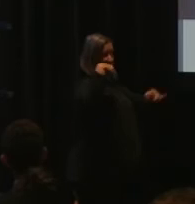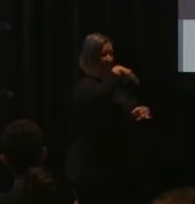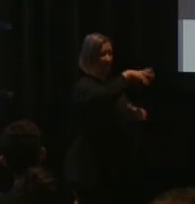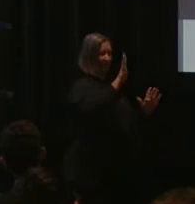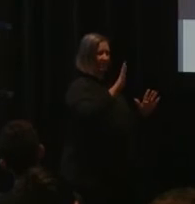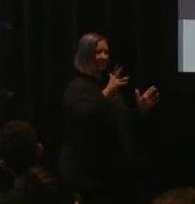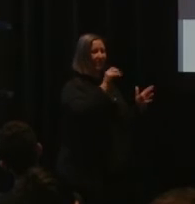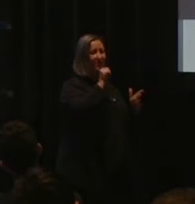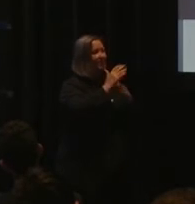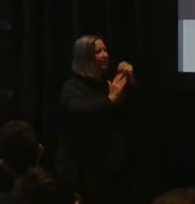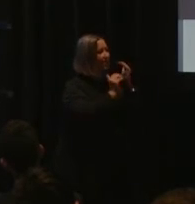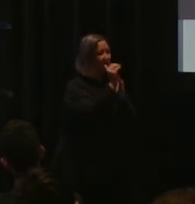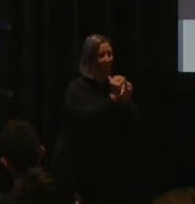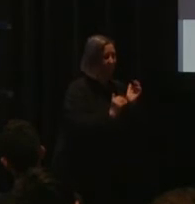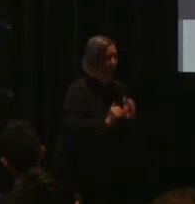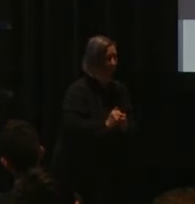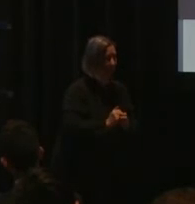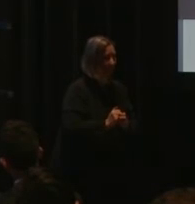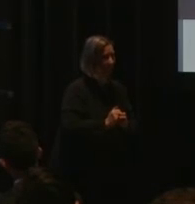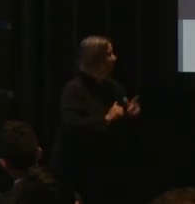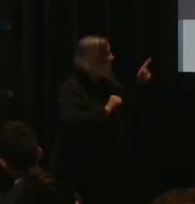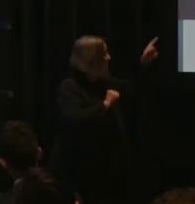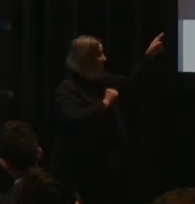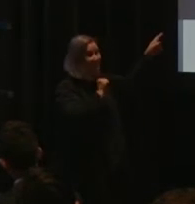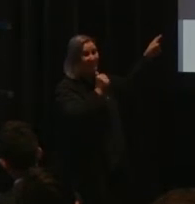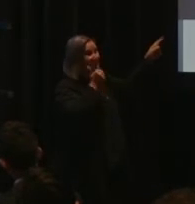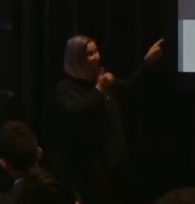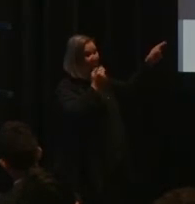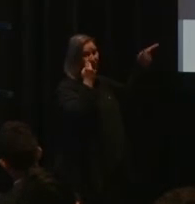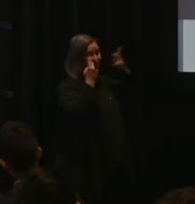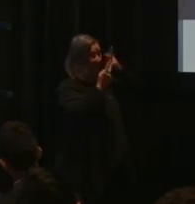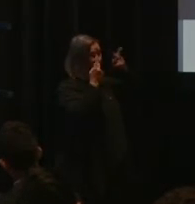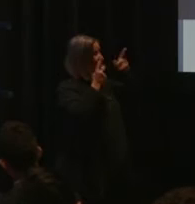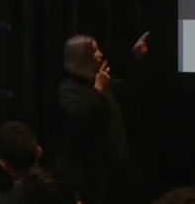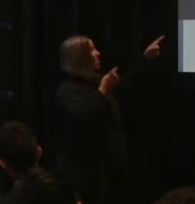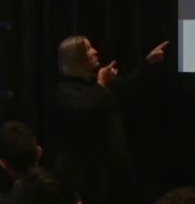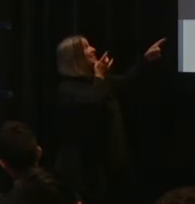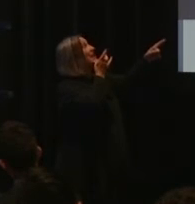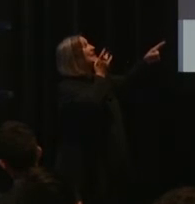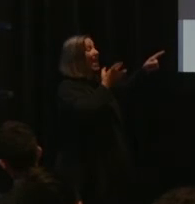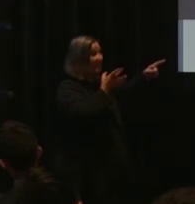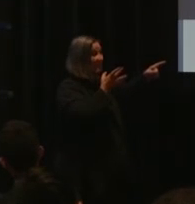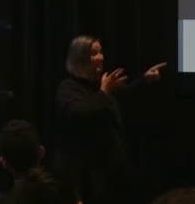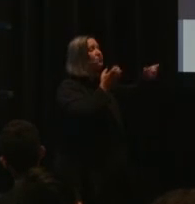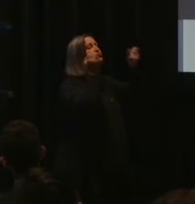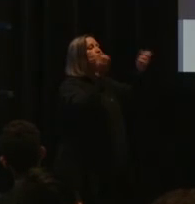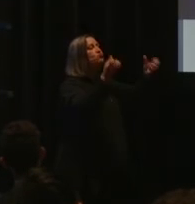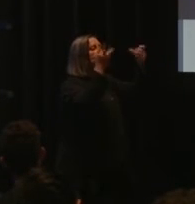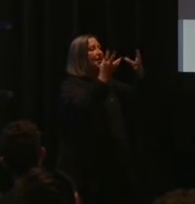see well. So that light color is detracting. Light clutter is